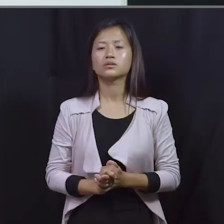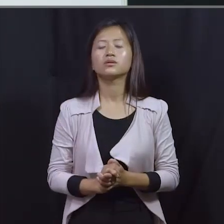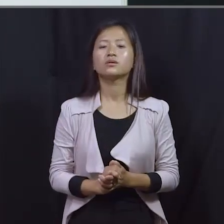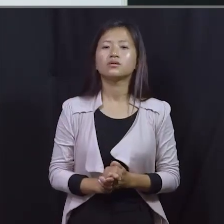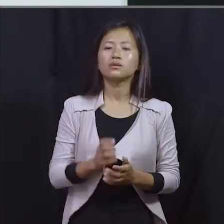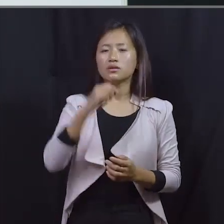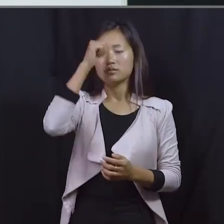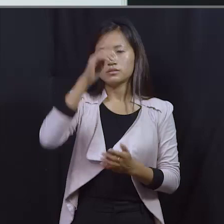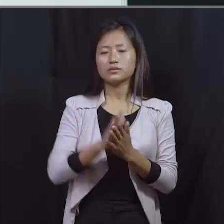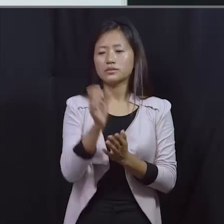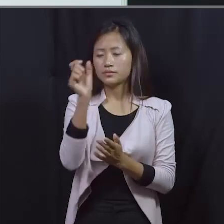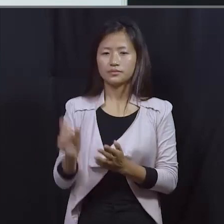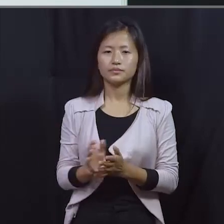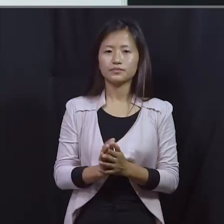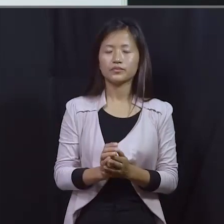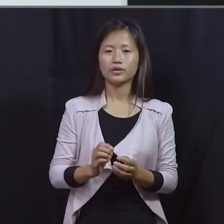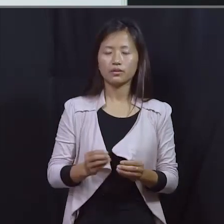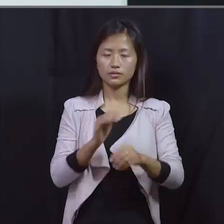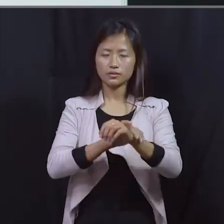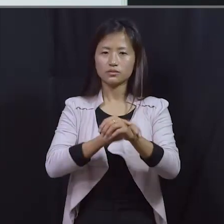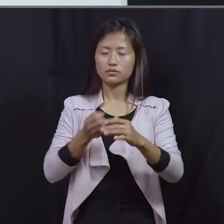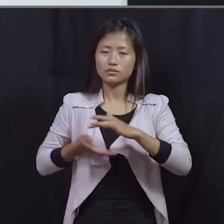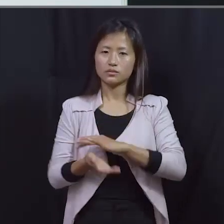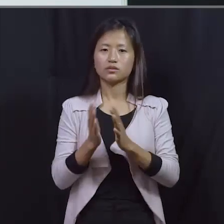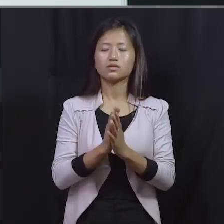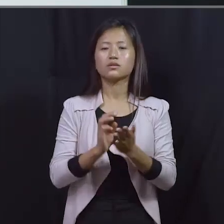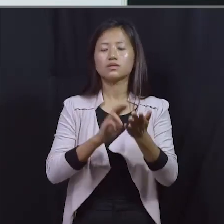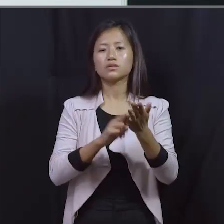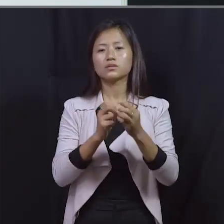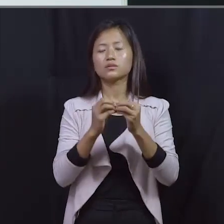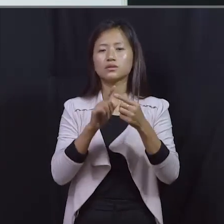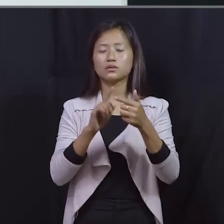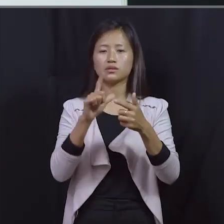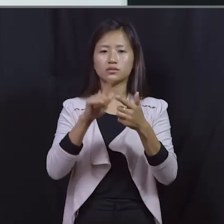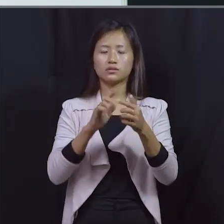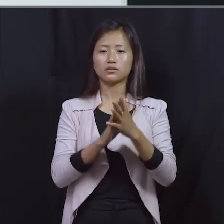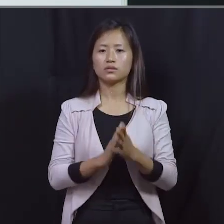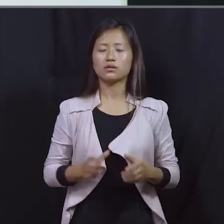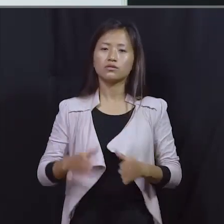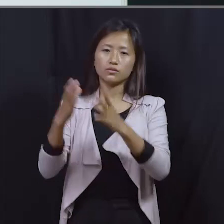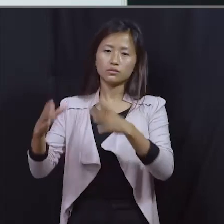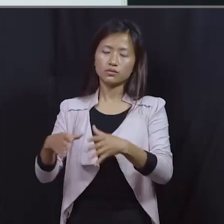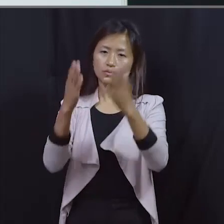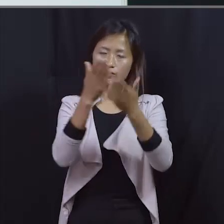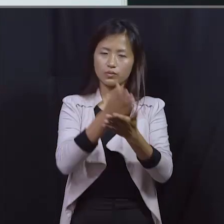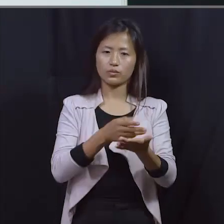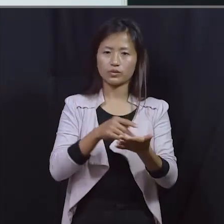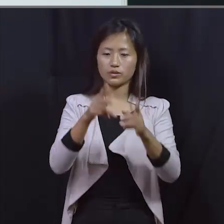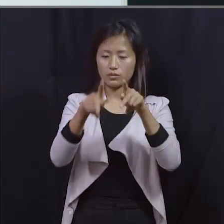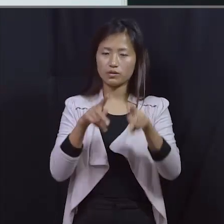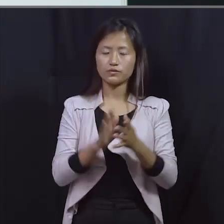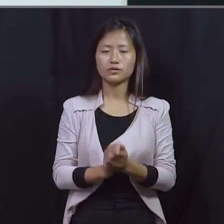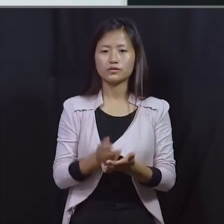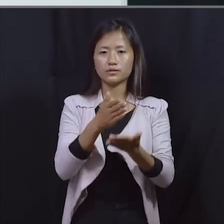peasants. Under the British rule, forests became a monopoly of the state. Forests became the property of the state. Now the